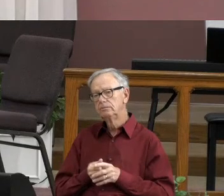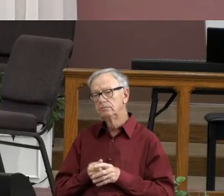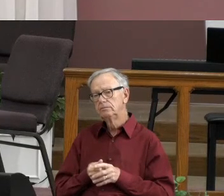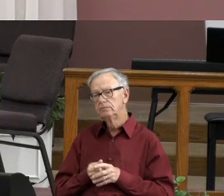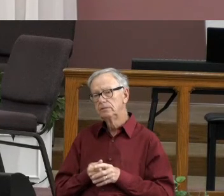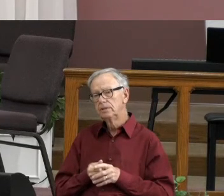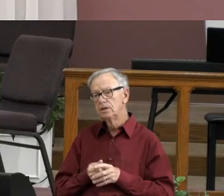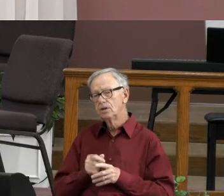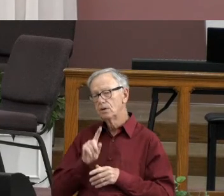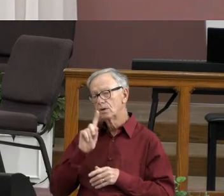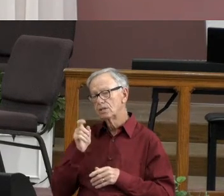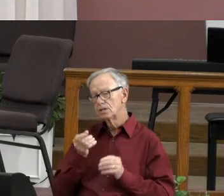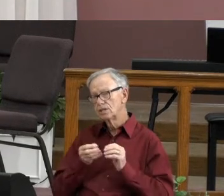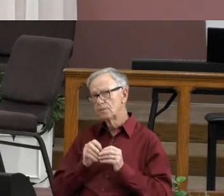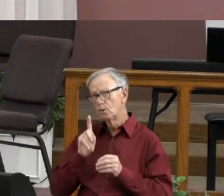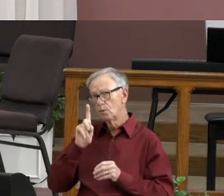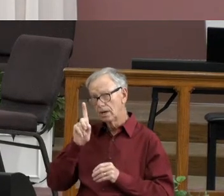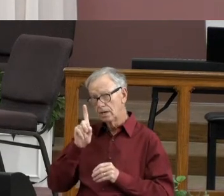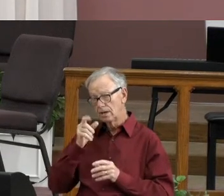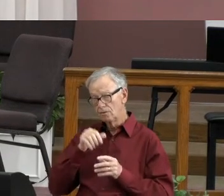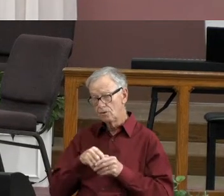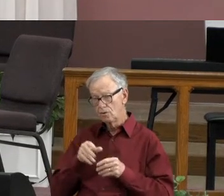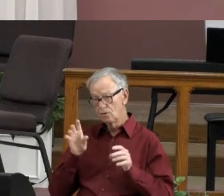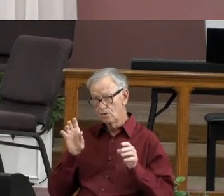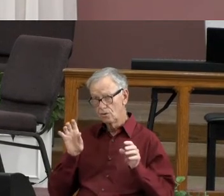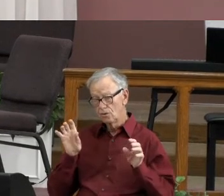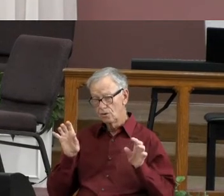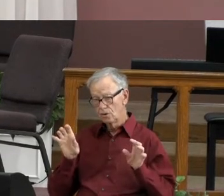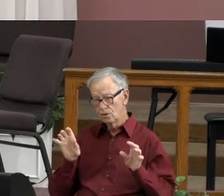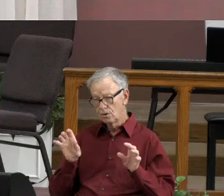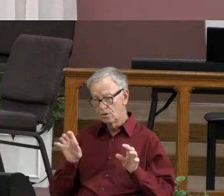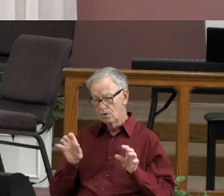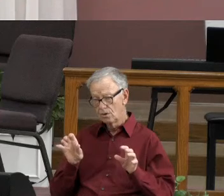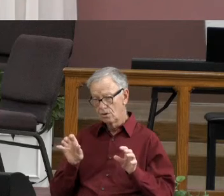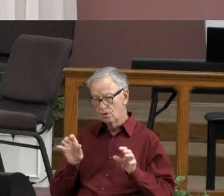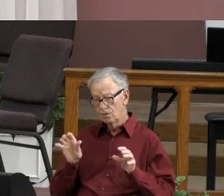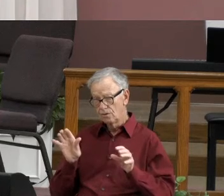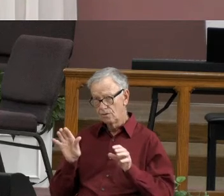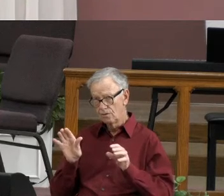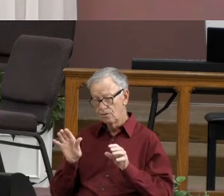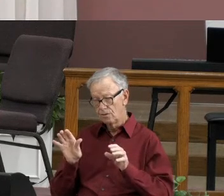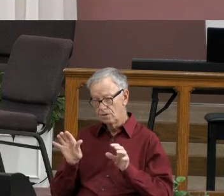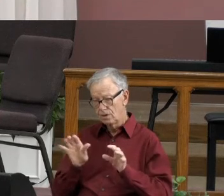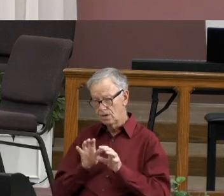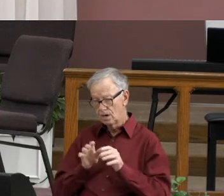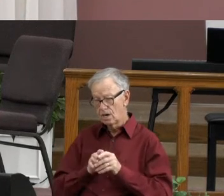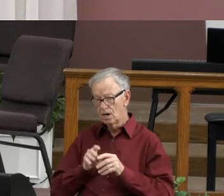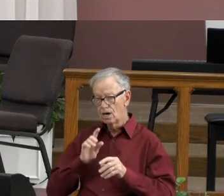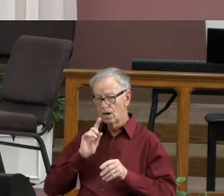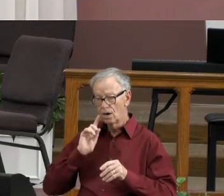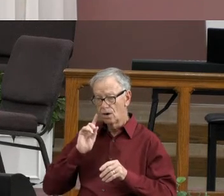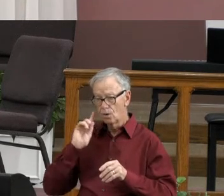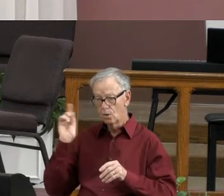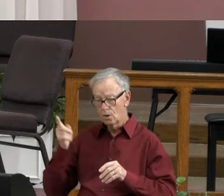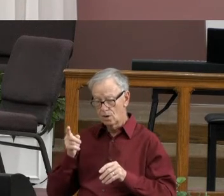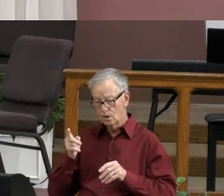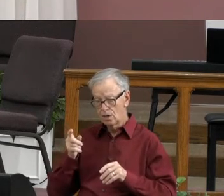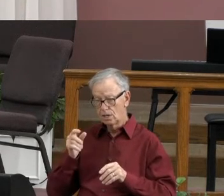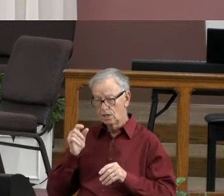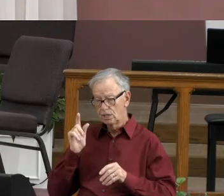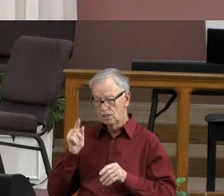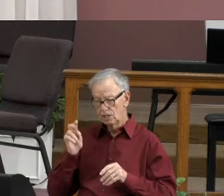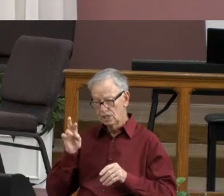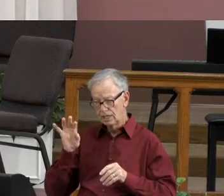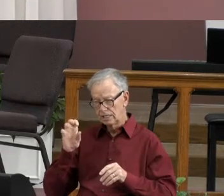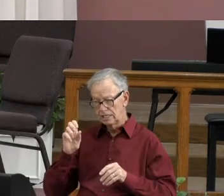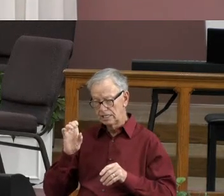Well, I guess question number one is, have we fulfilled our mandate in Genesis 1:28? Because that still falls on us. Have we